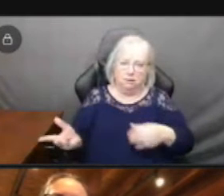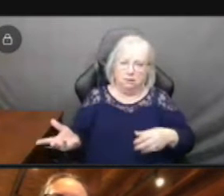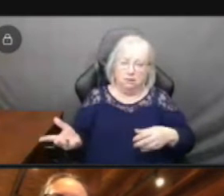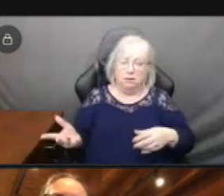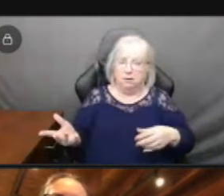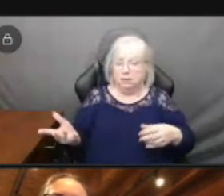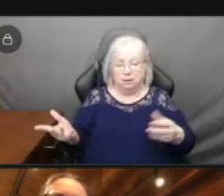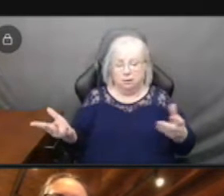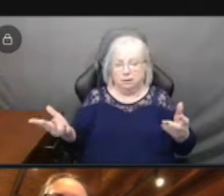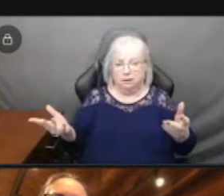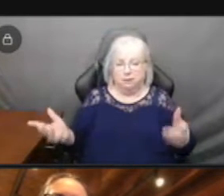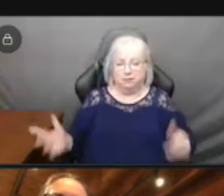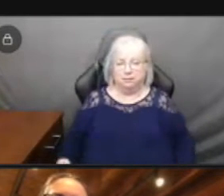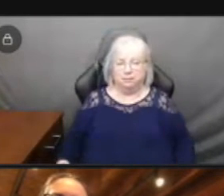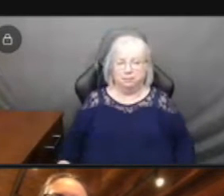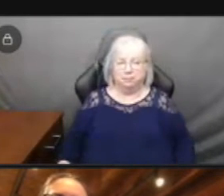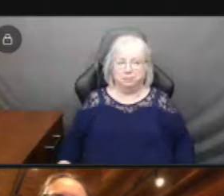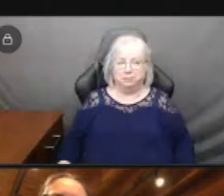And